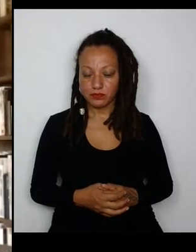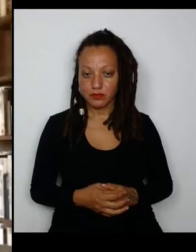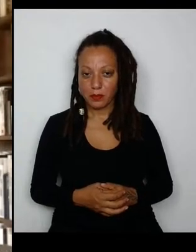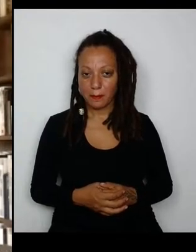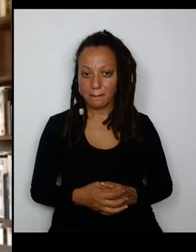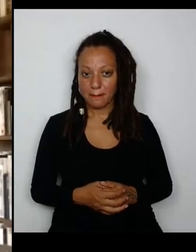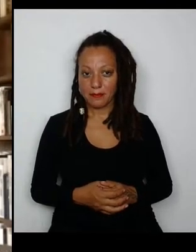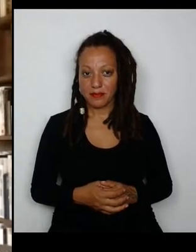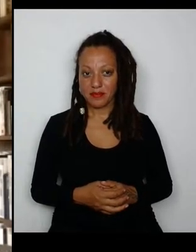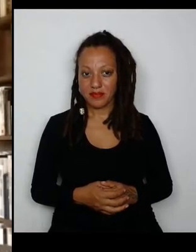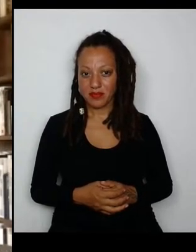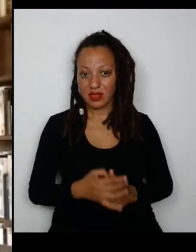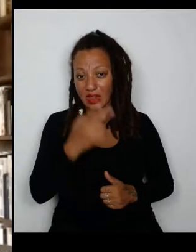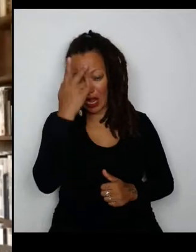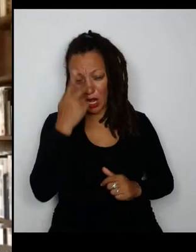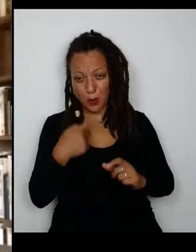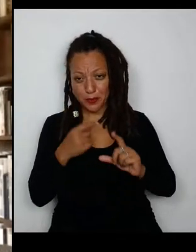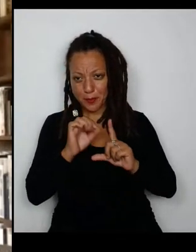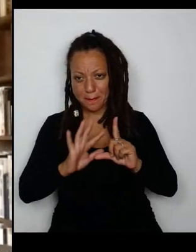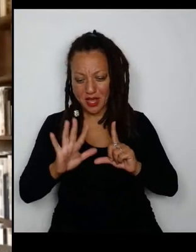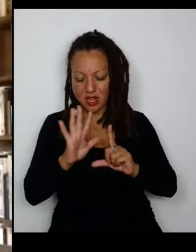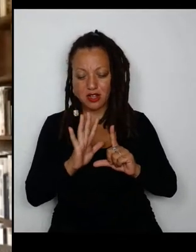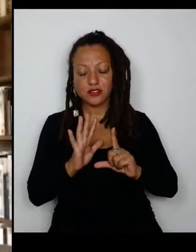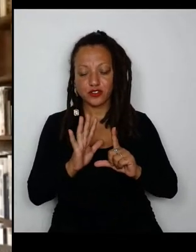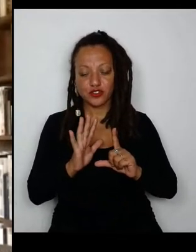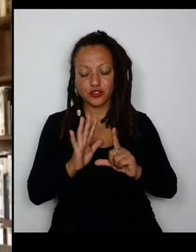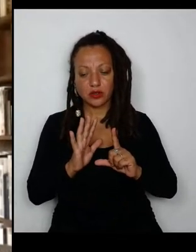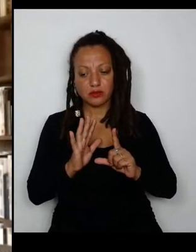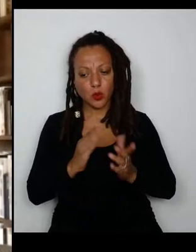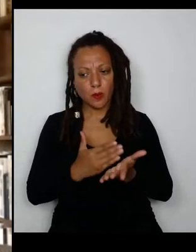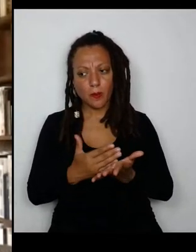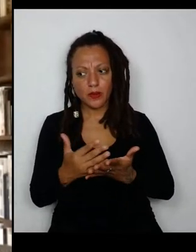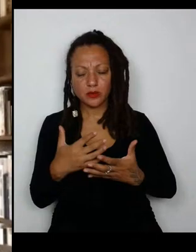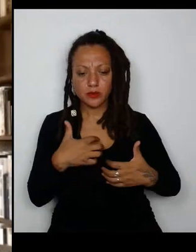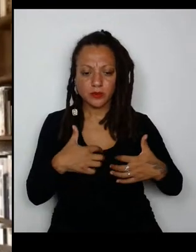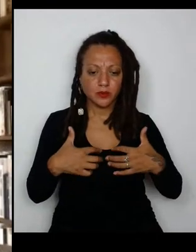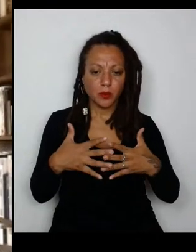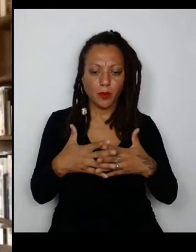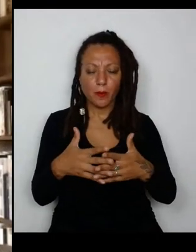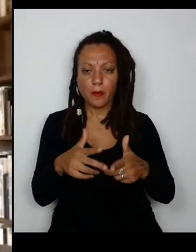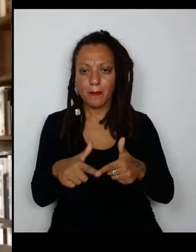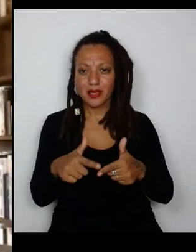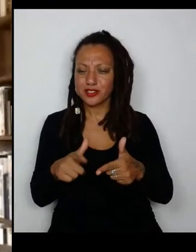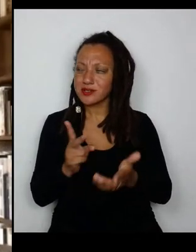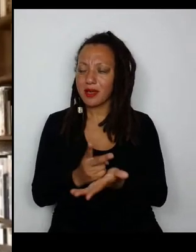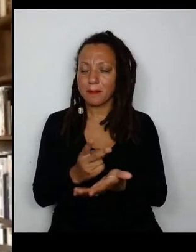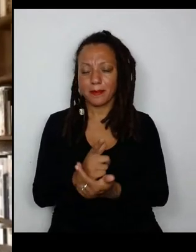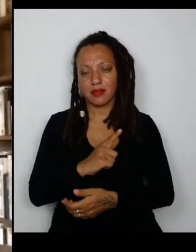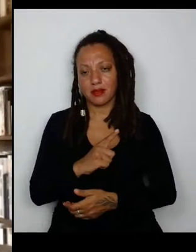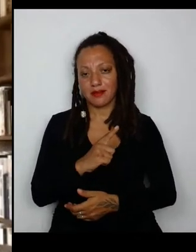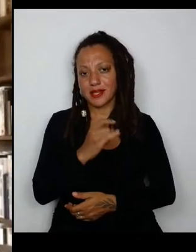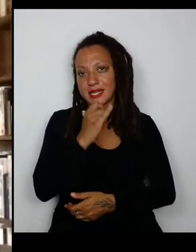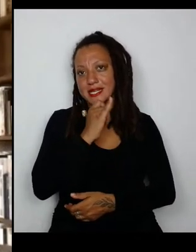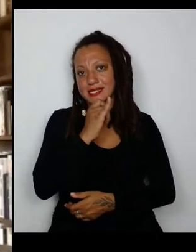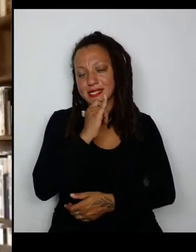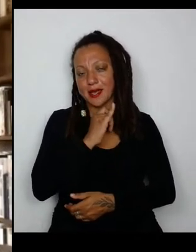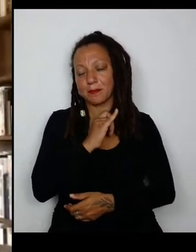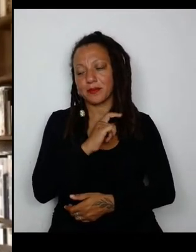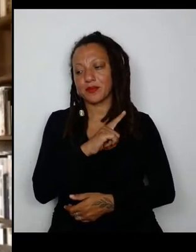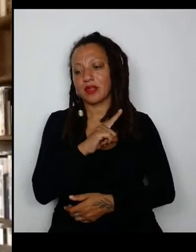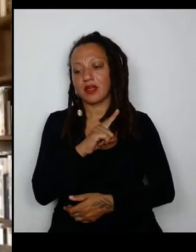again it's it's there from the beginning we see it in say for instance the exchange of self-portraits with van gogh and and